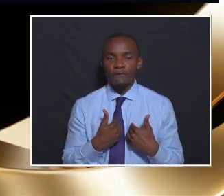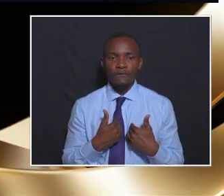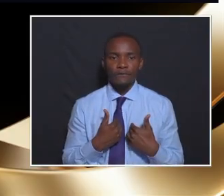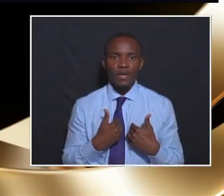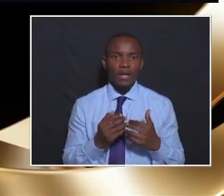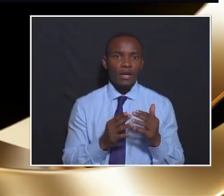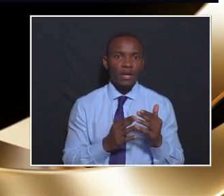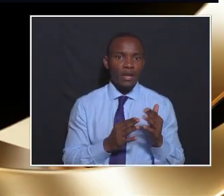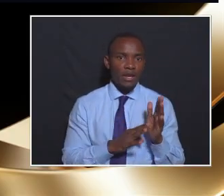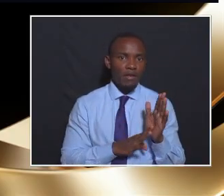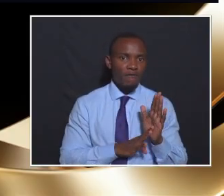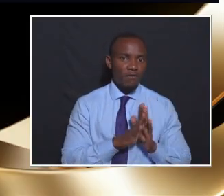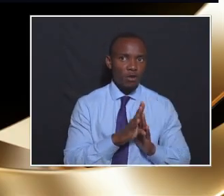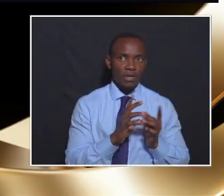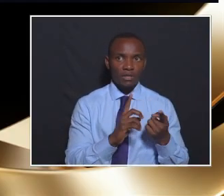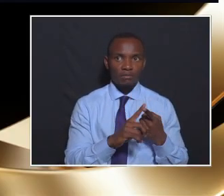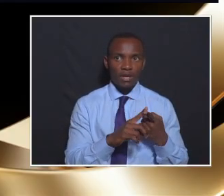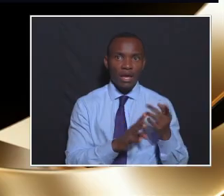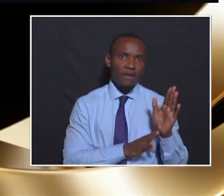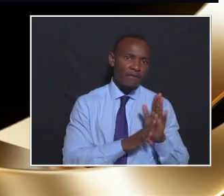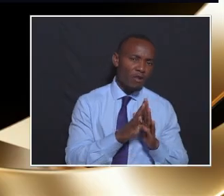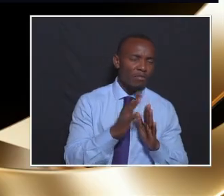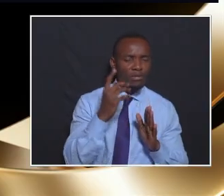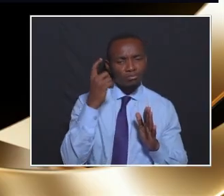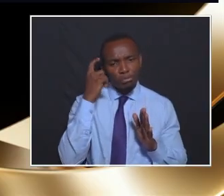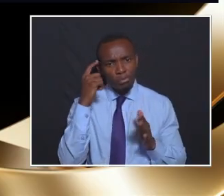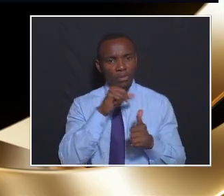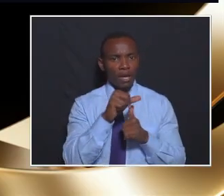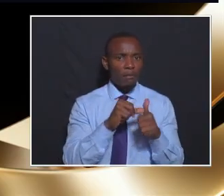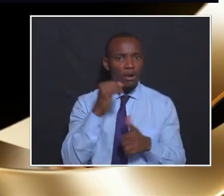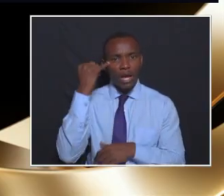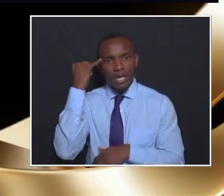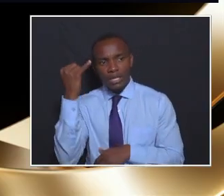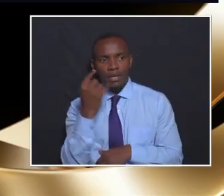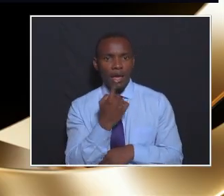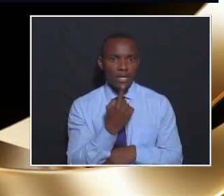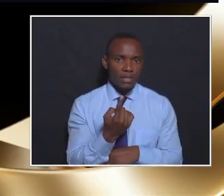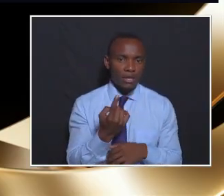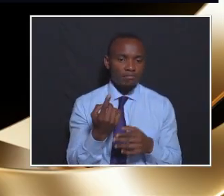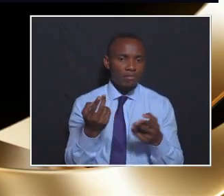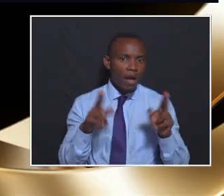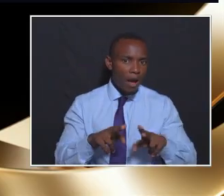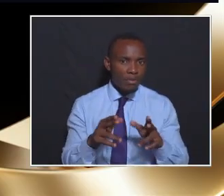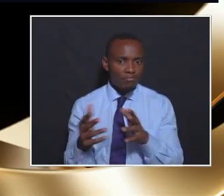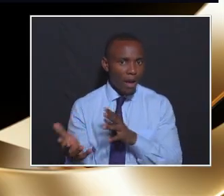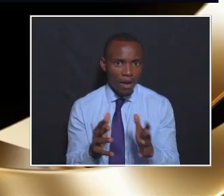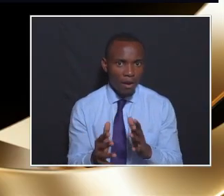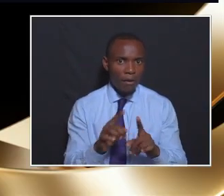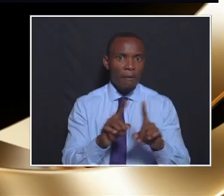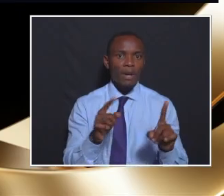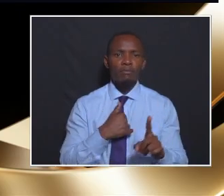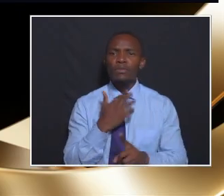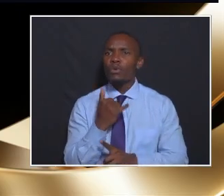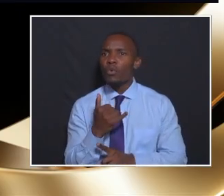development. This is where you think of the idea, say this is going to happen. But I want to speak